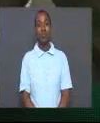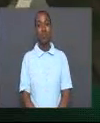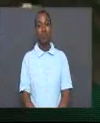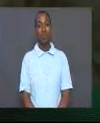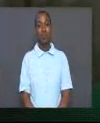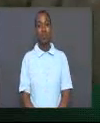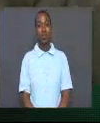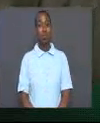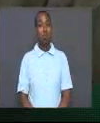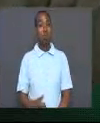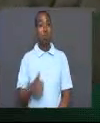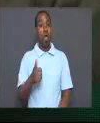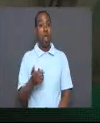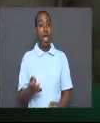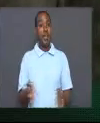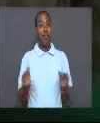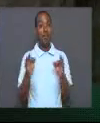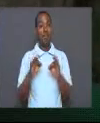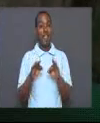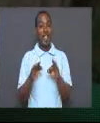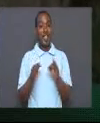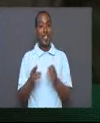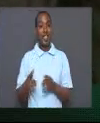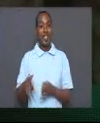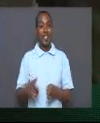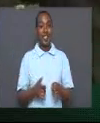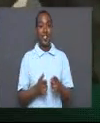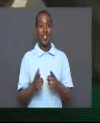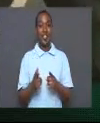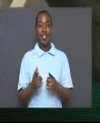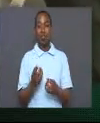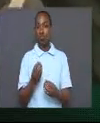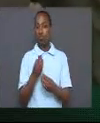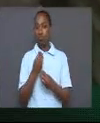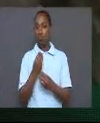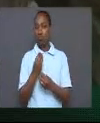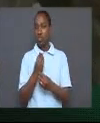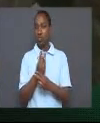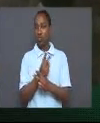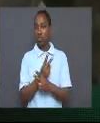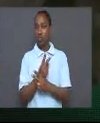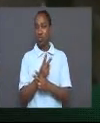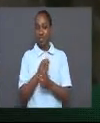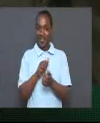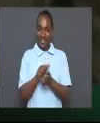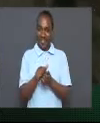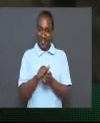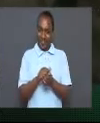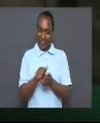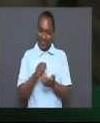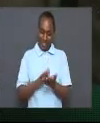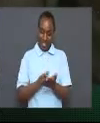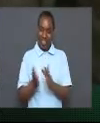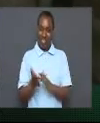The most important method of maintaining food safety is by washing your